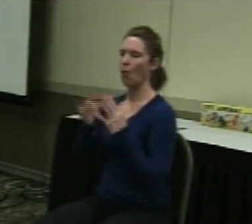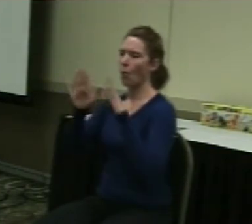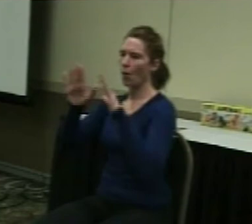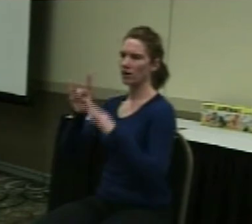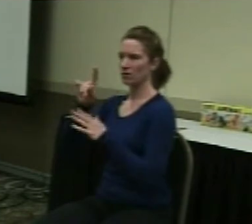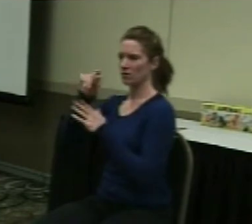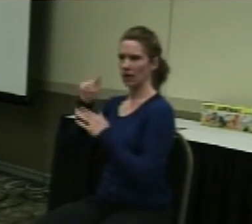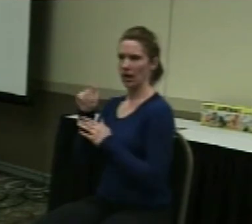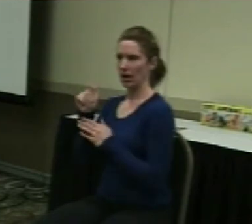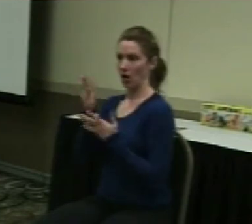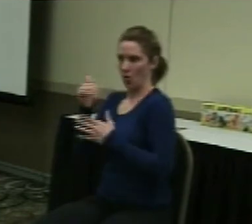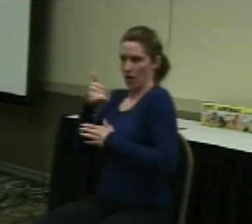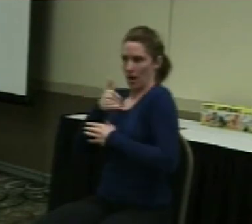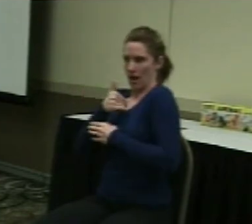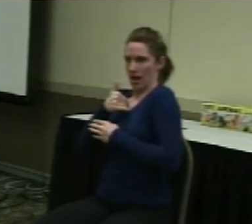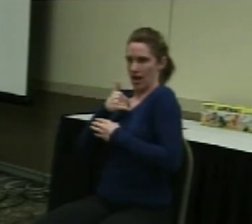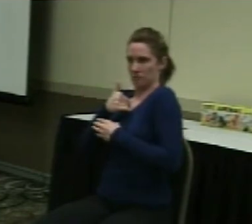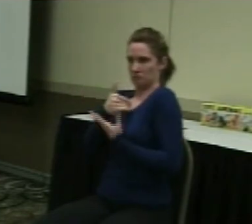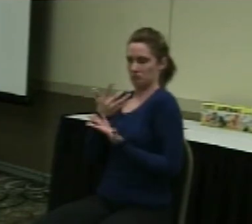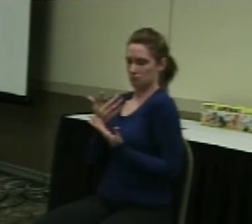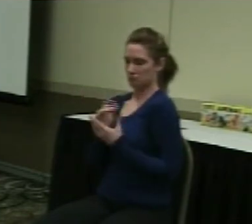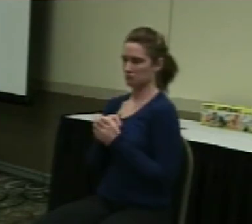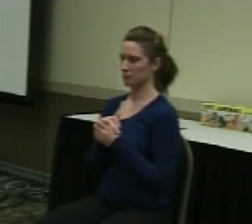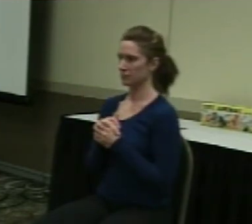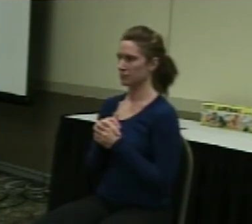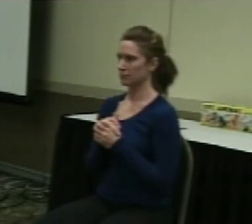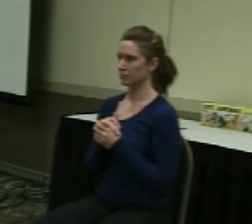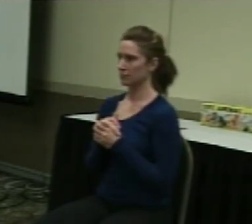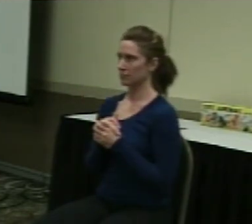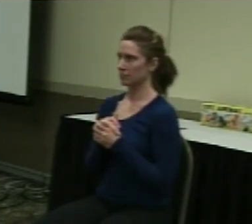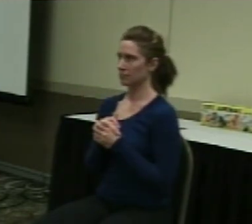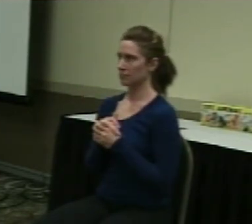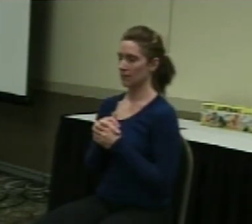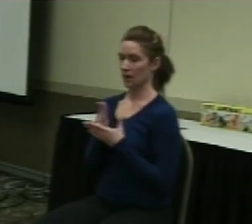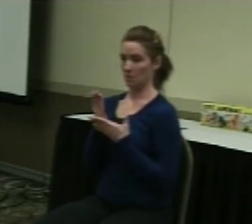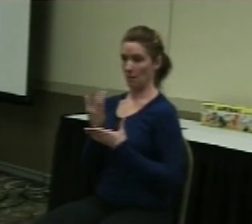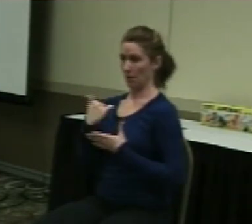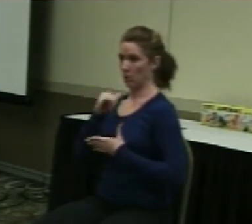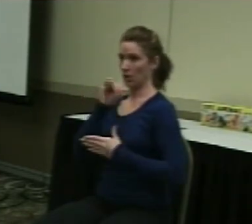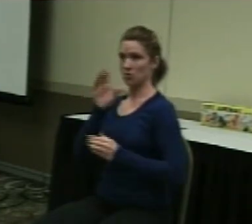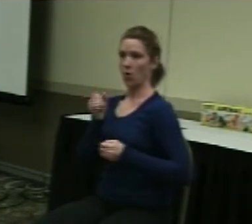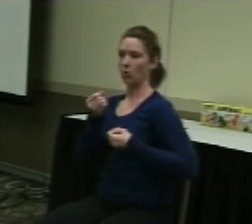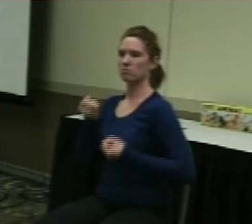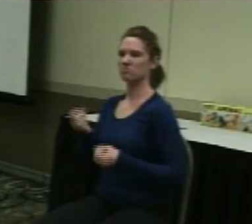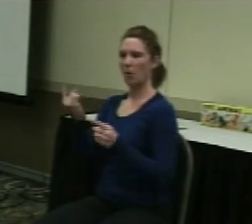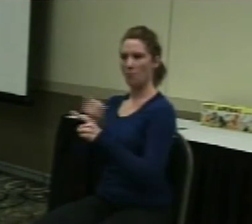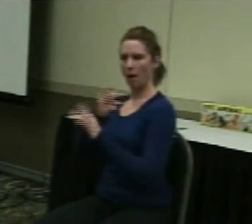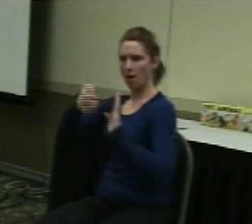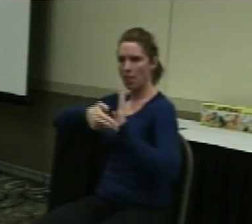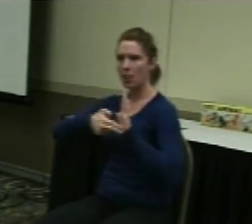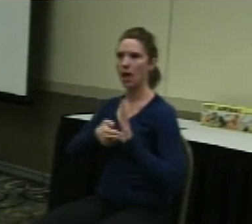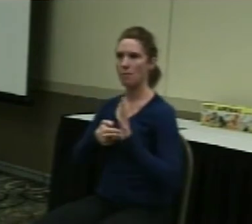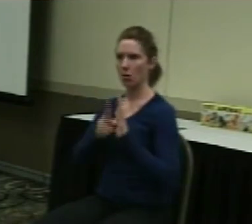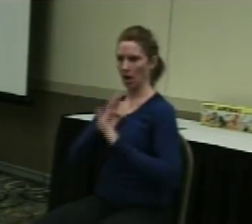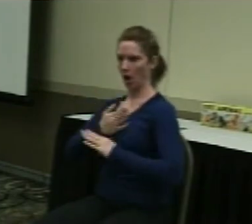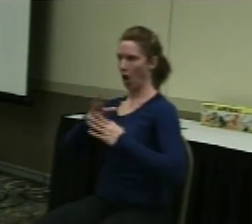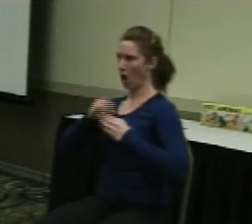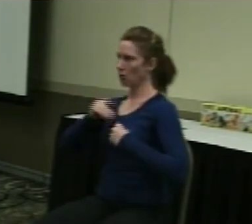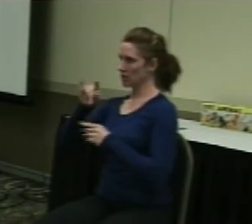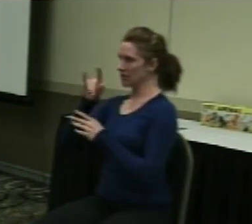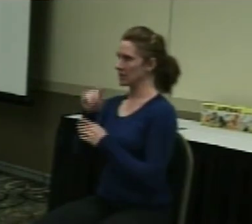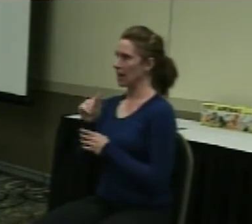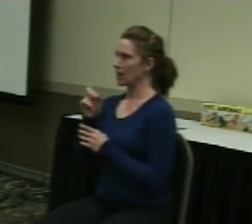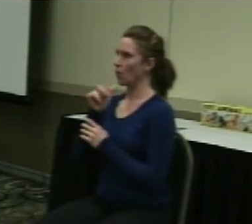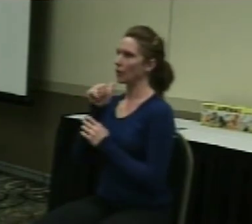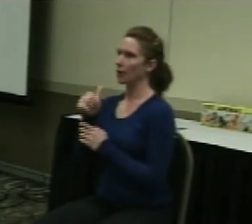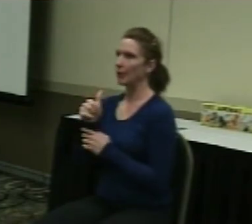we have. Sometimes we don't quite give it proper labeling, and we don't give it the